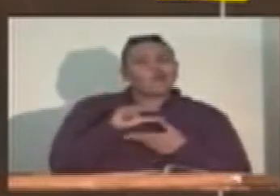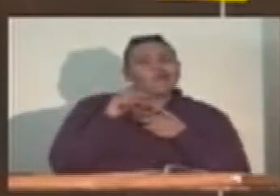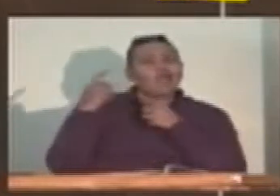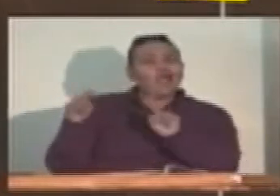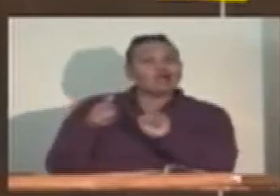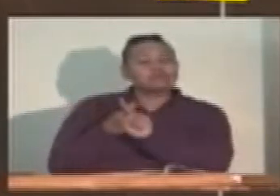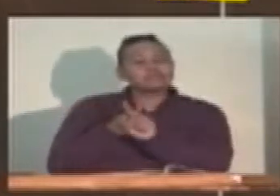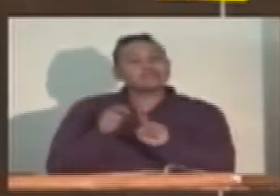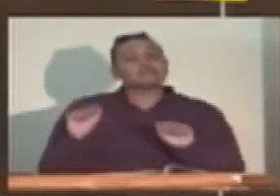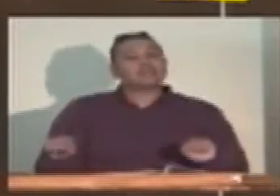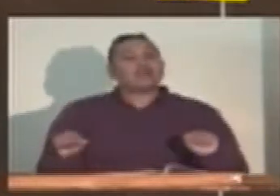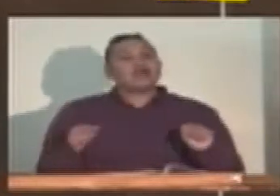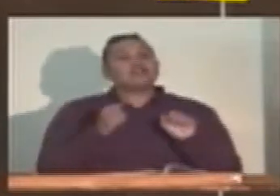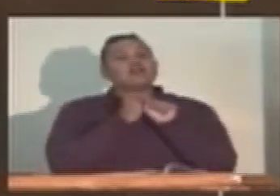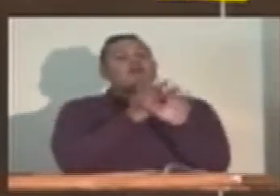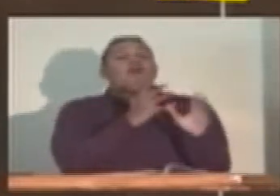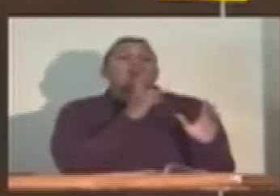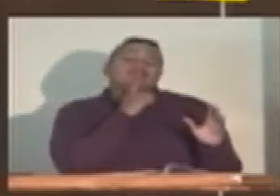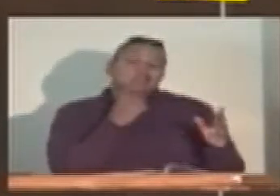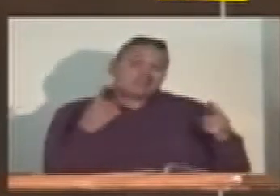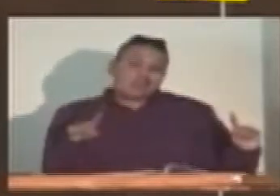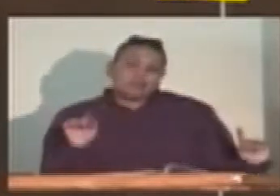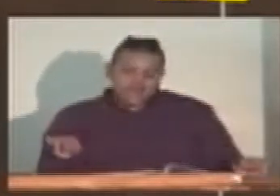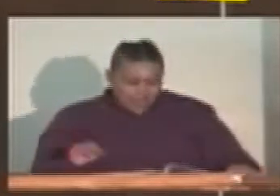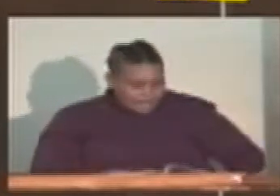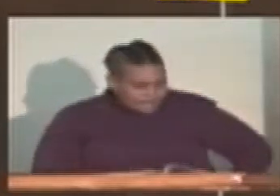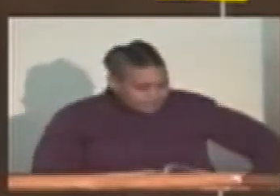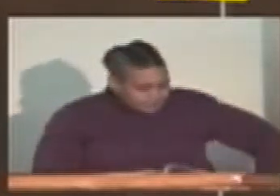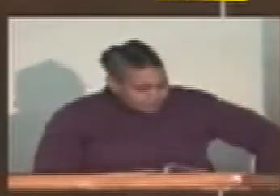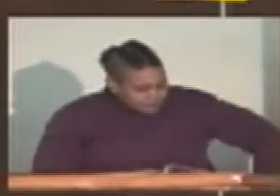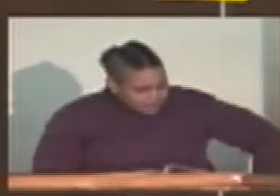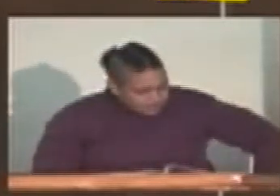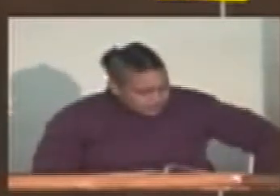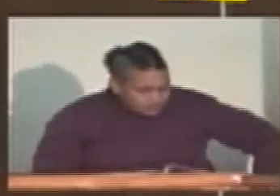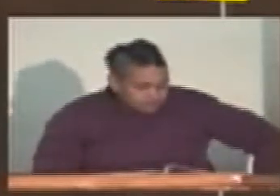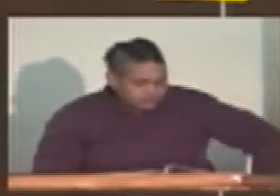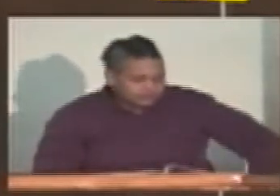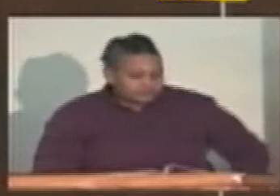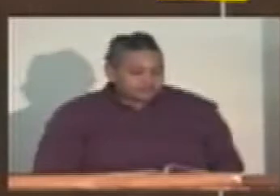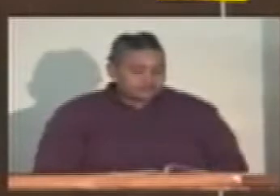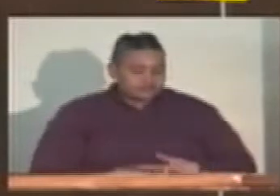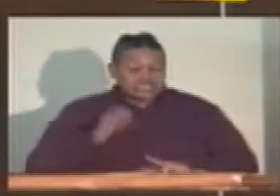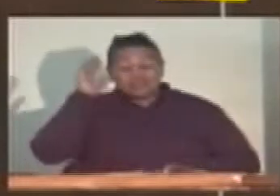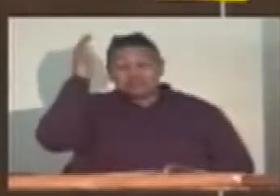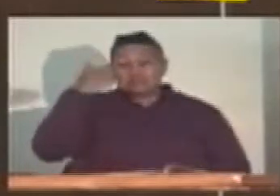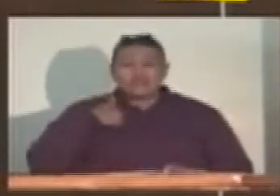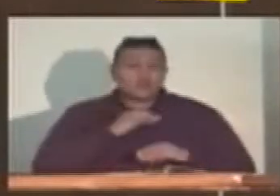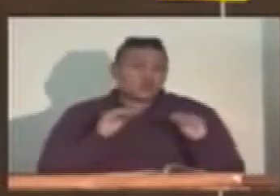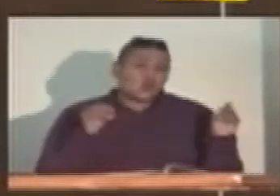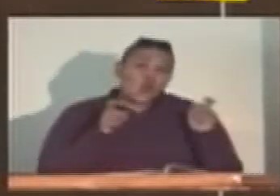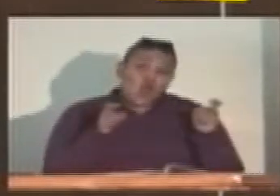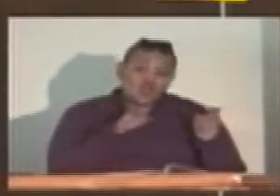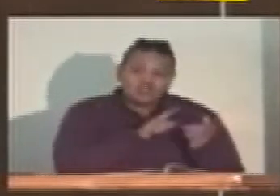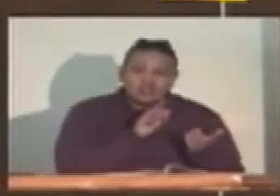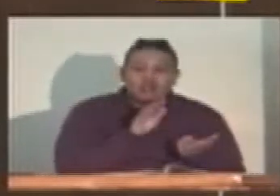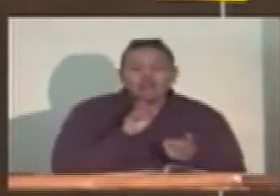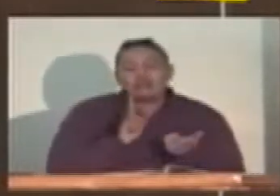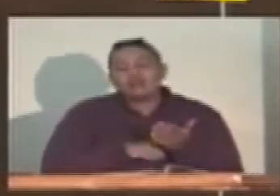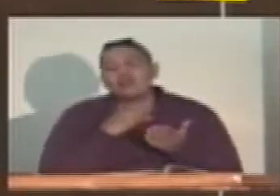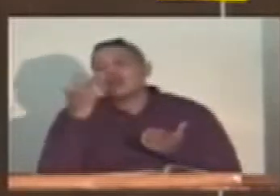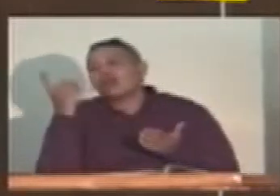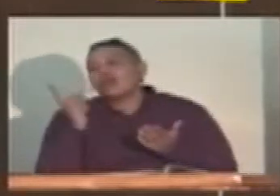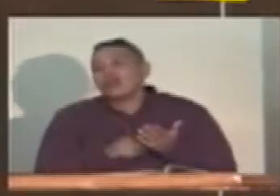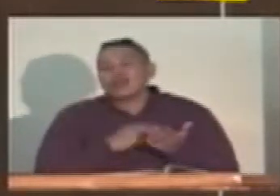that they are capable of unleashing. Mr. Speaker, we have no control over these seasonal weather